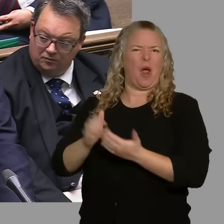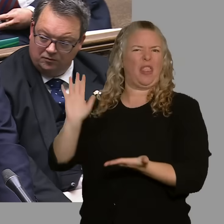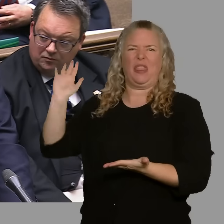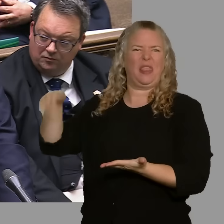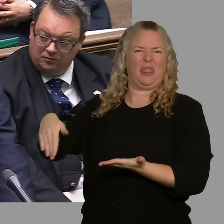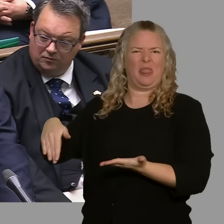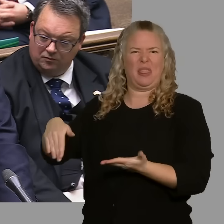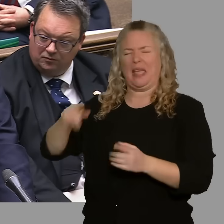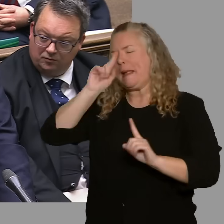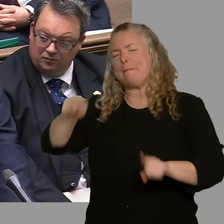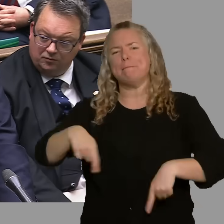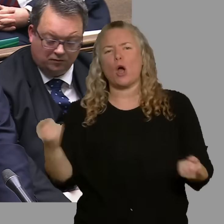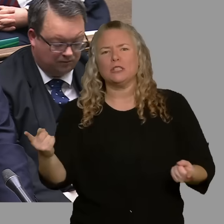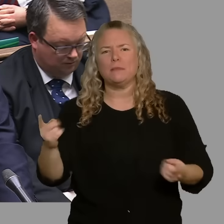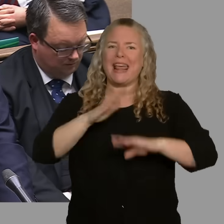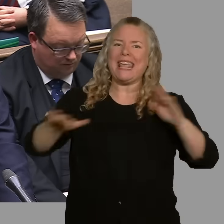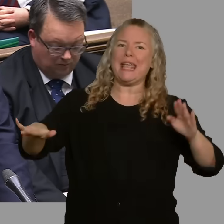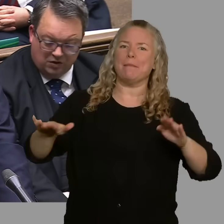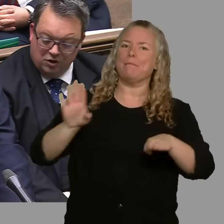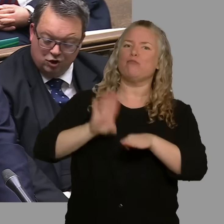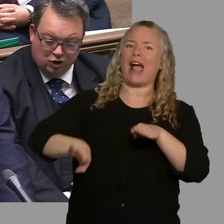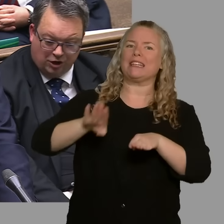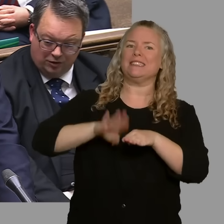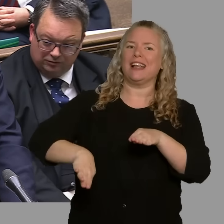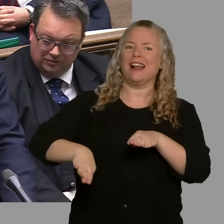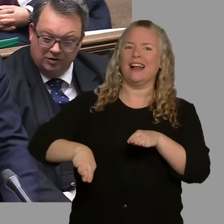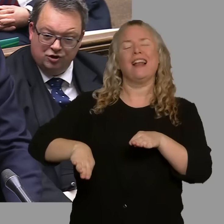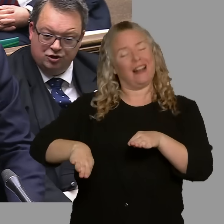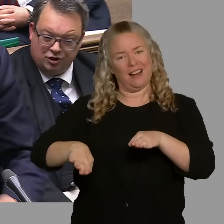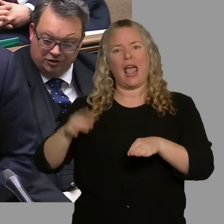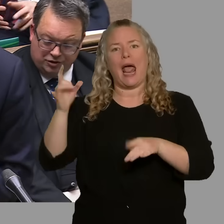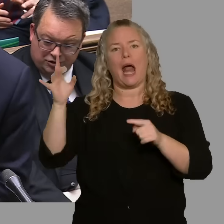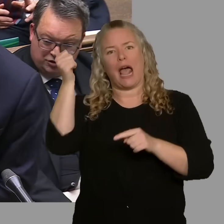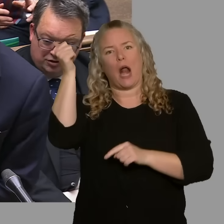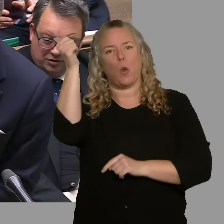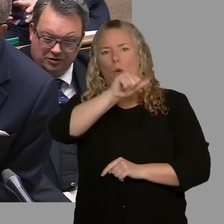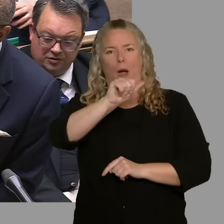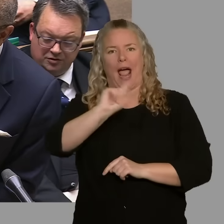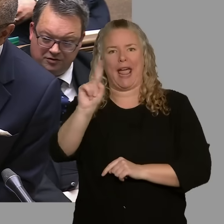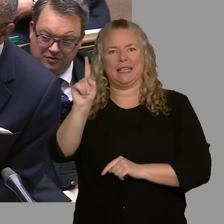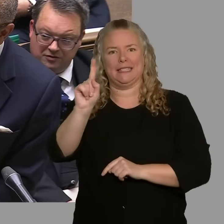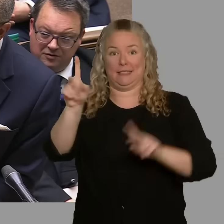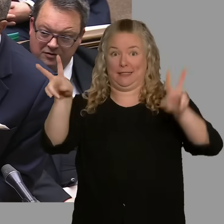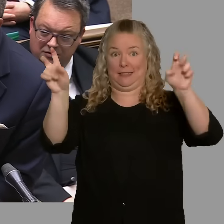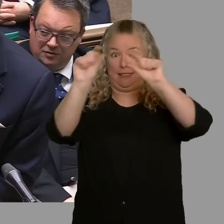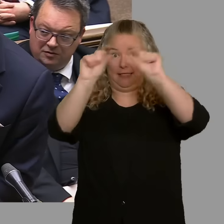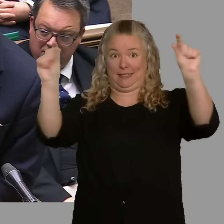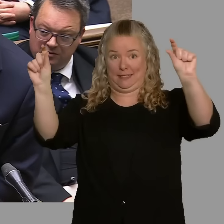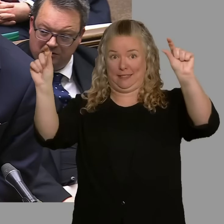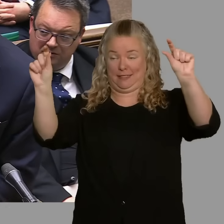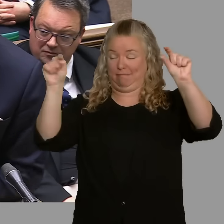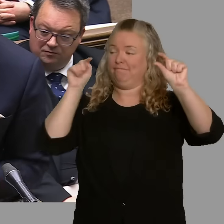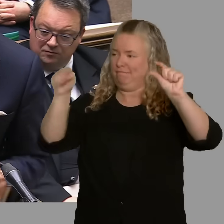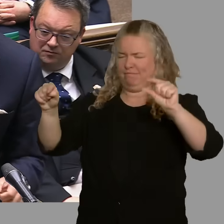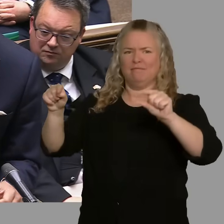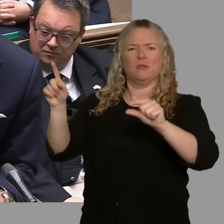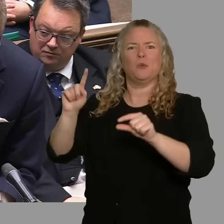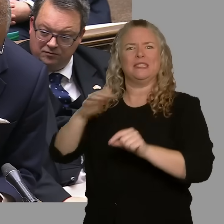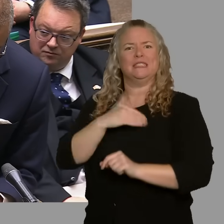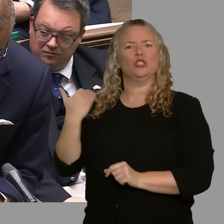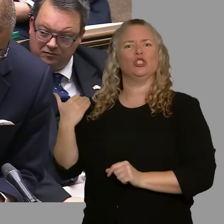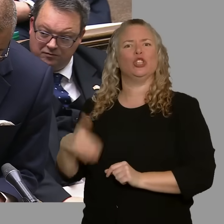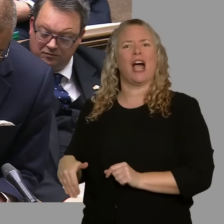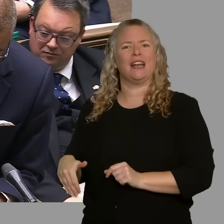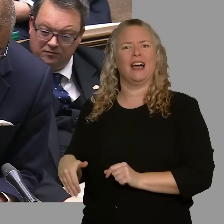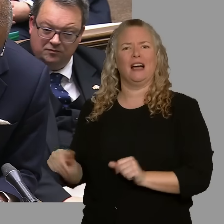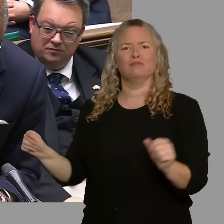our policy in one word, is impossible, impractical, and most importantly, unwise. And, Mr. Speaker, in